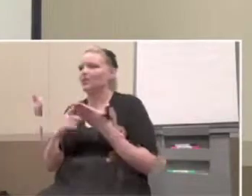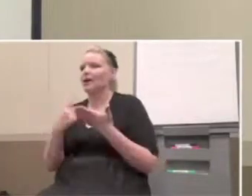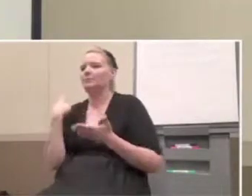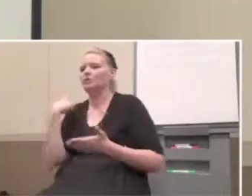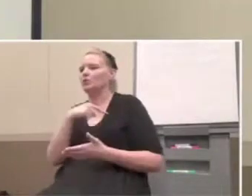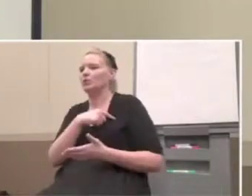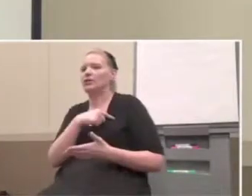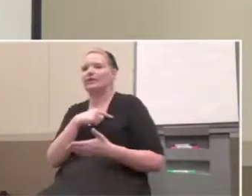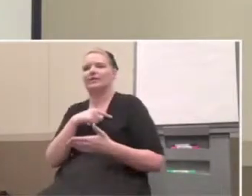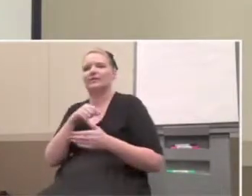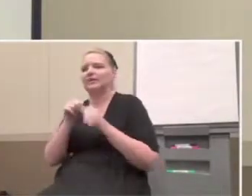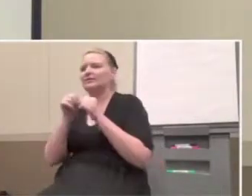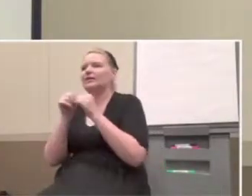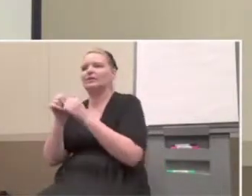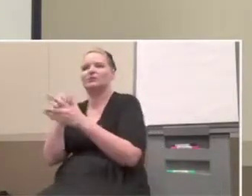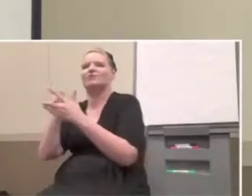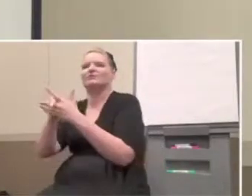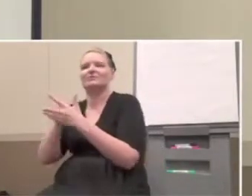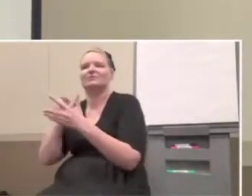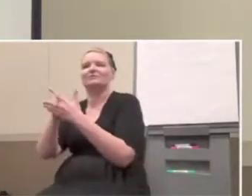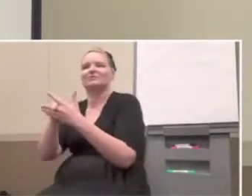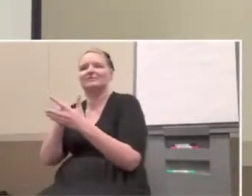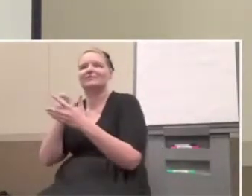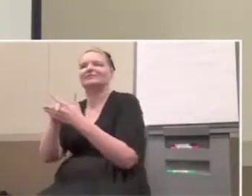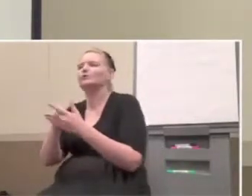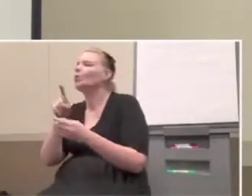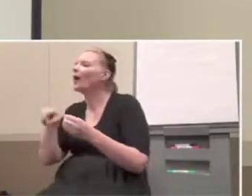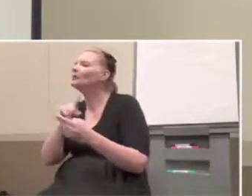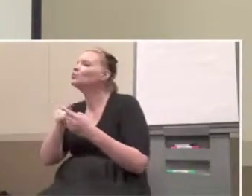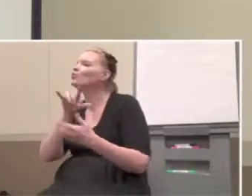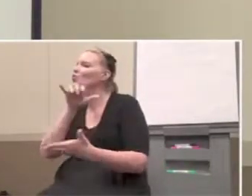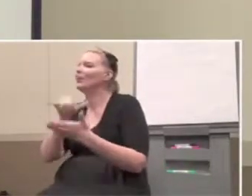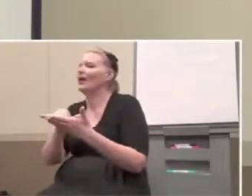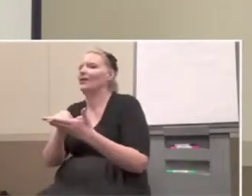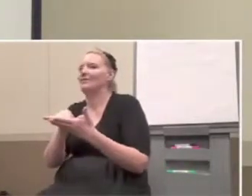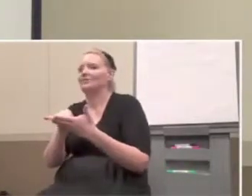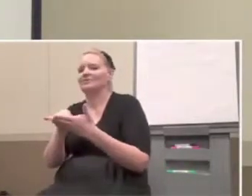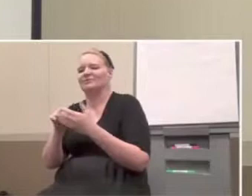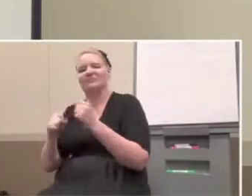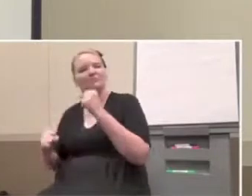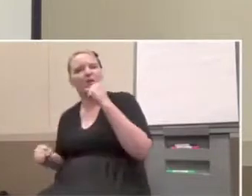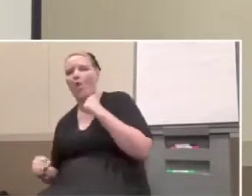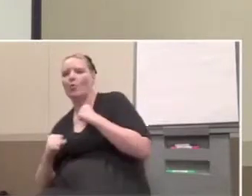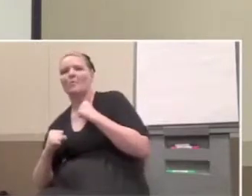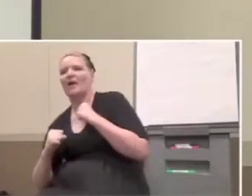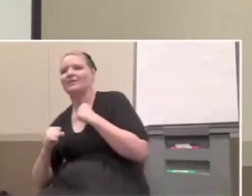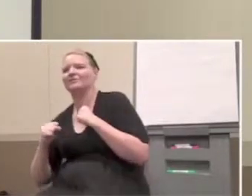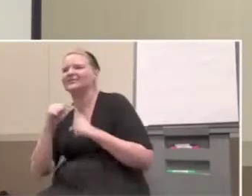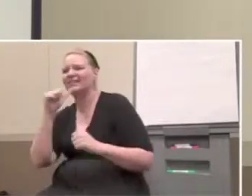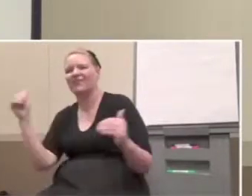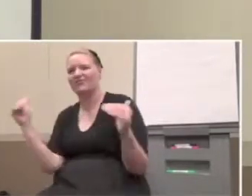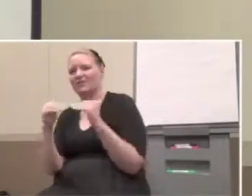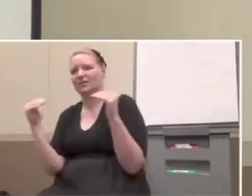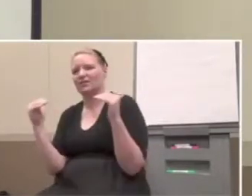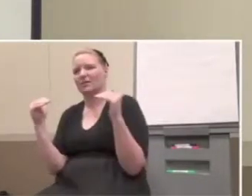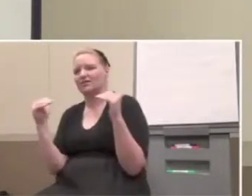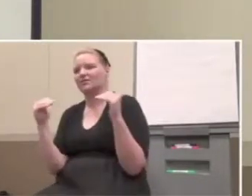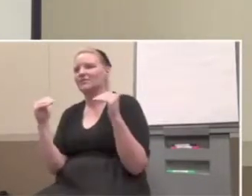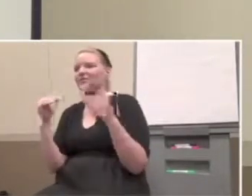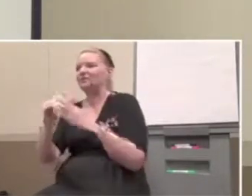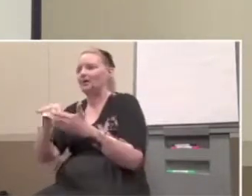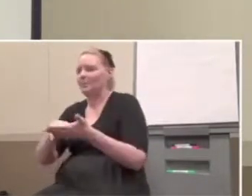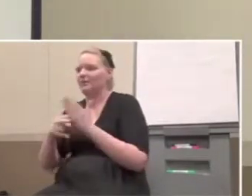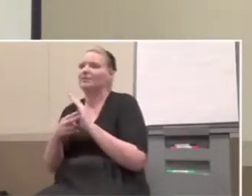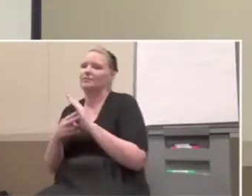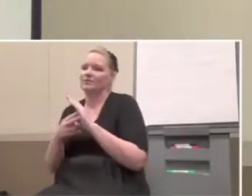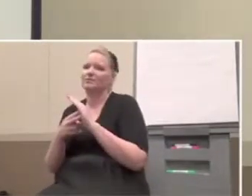keep hitting below the belt. When you're hitting below the belt and doing these very unfair things, chances are you're deeply